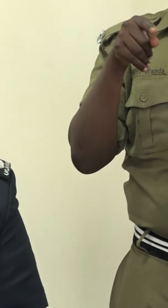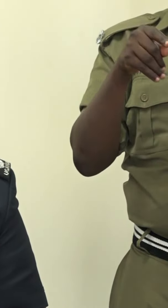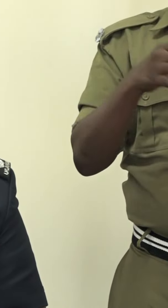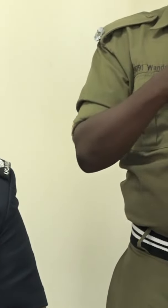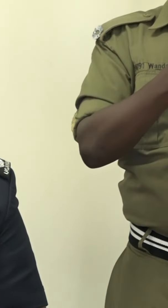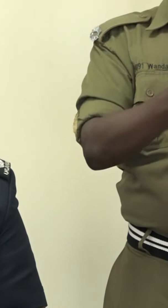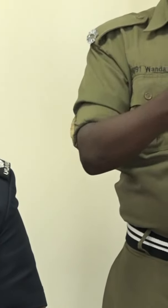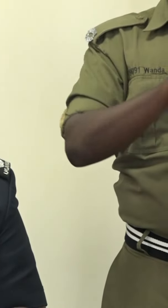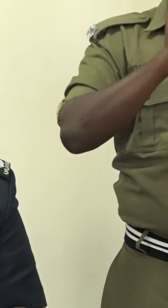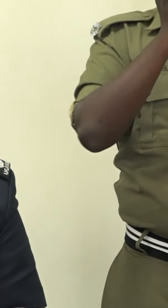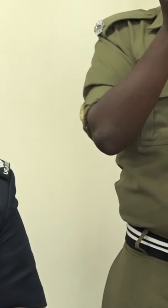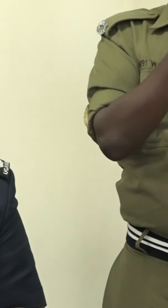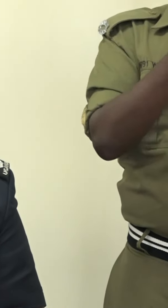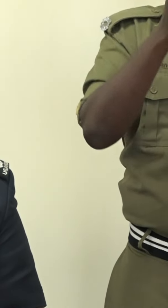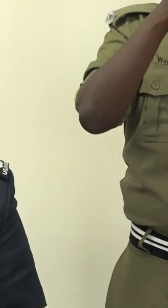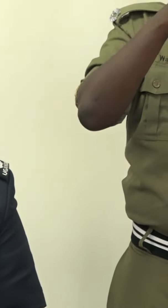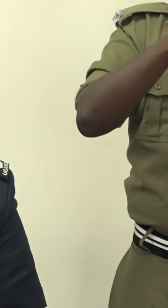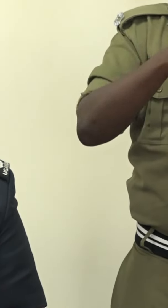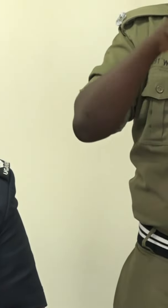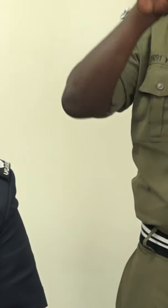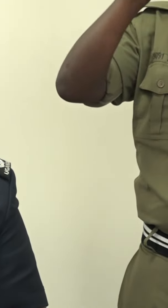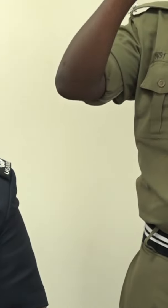a head of a family identified as Wanyama Joseph,